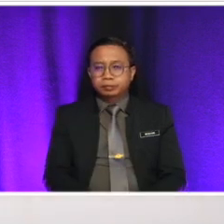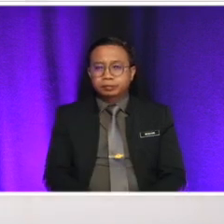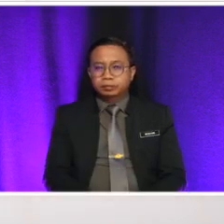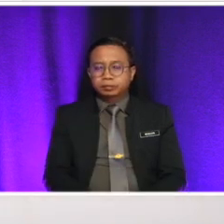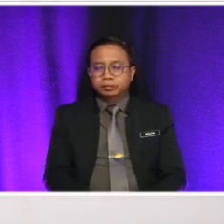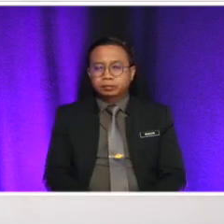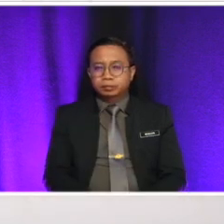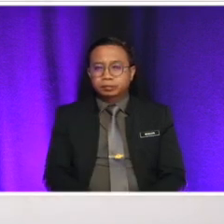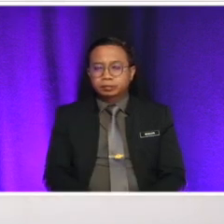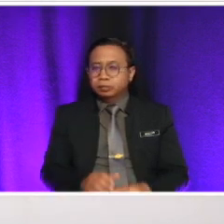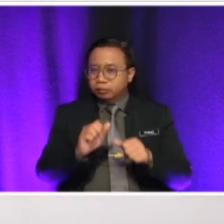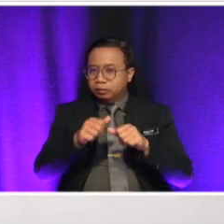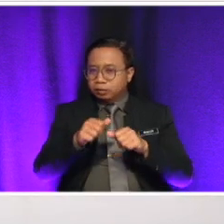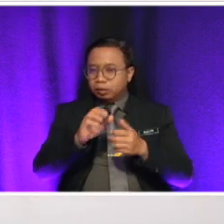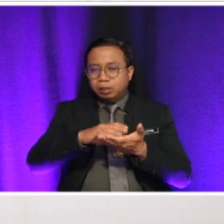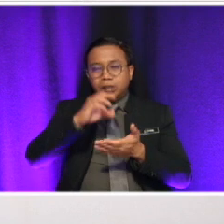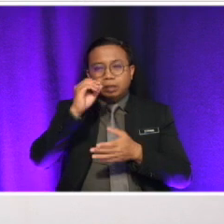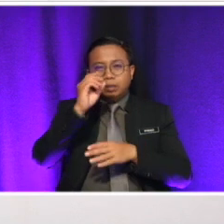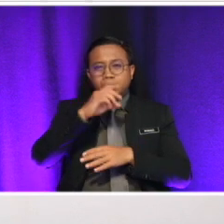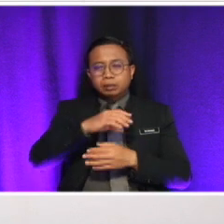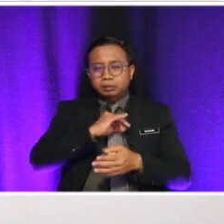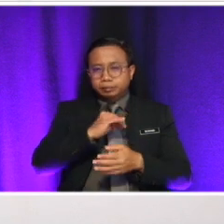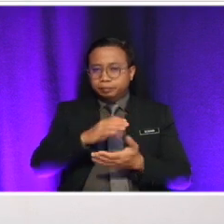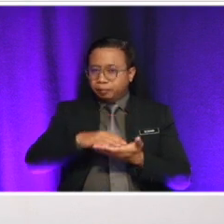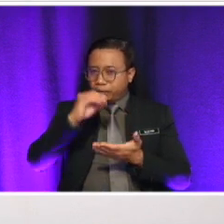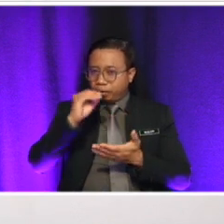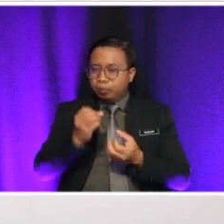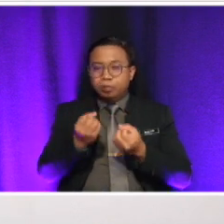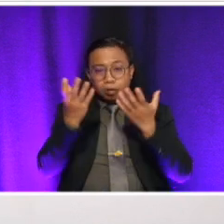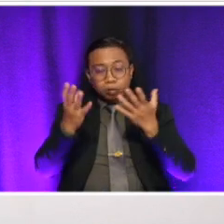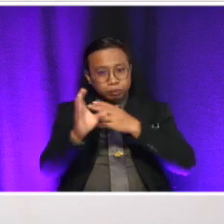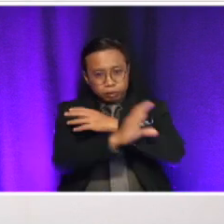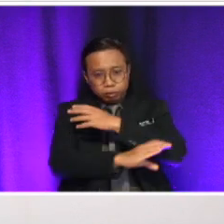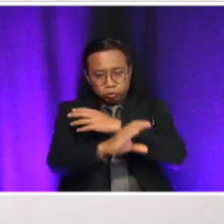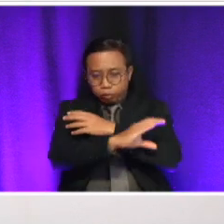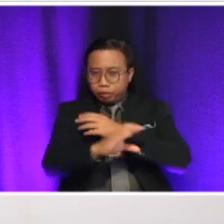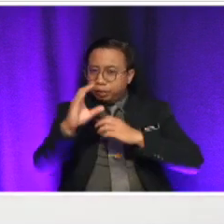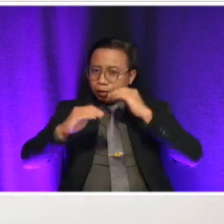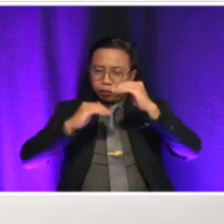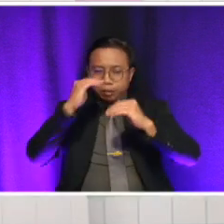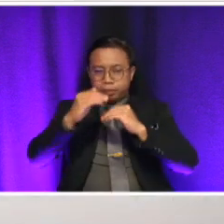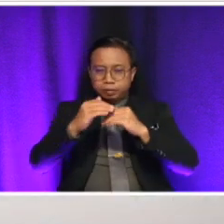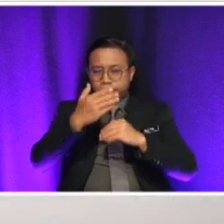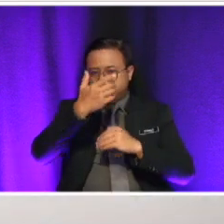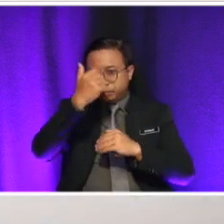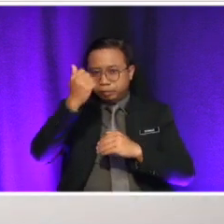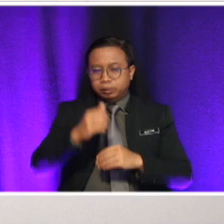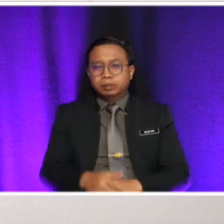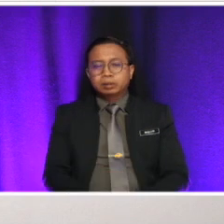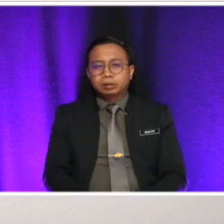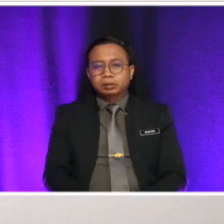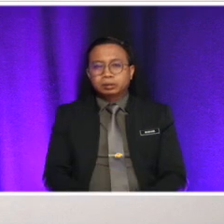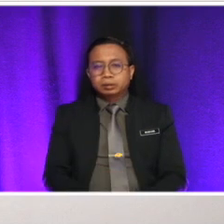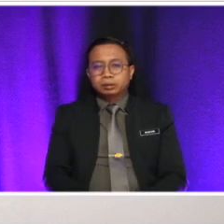Yes. So in today's lesson, I've learned how much our country is developed for centuries because of the modern